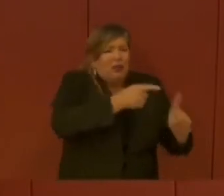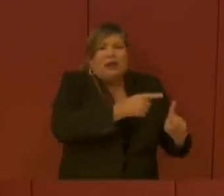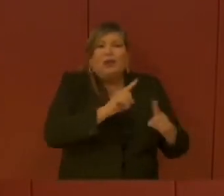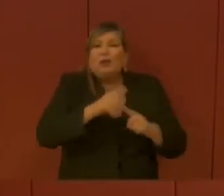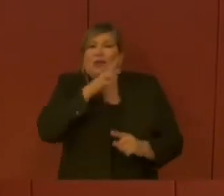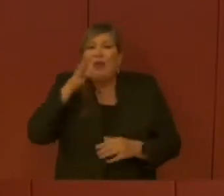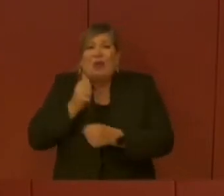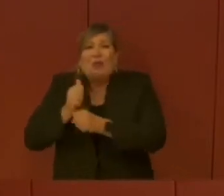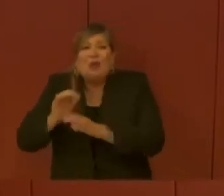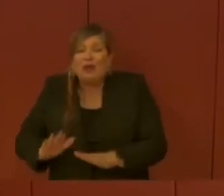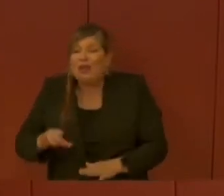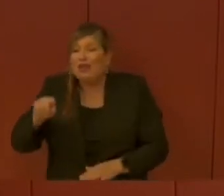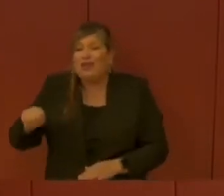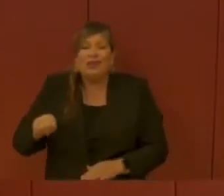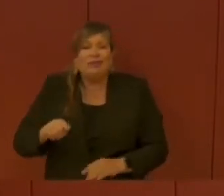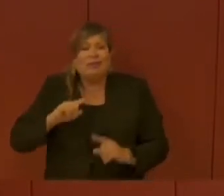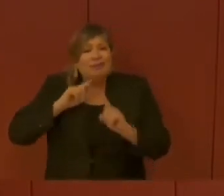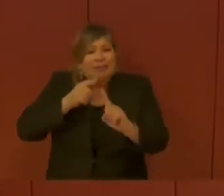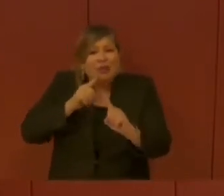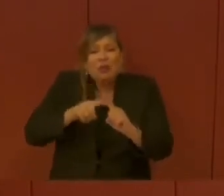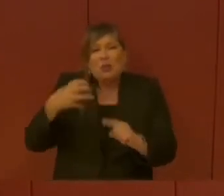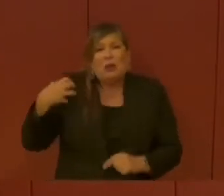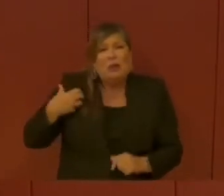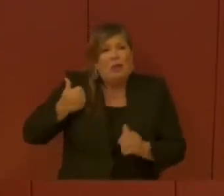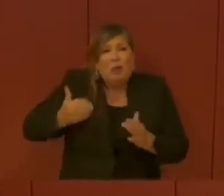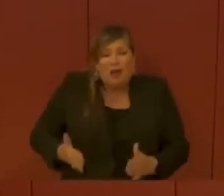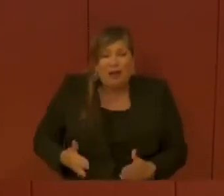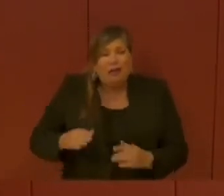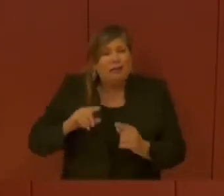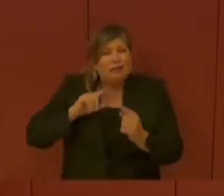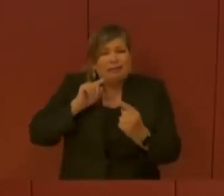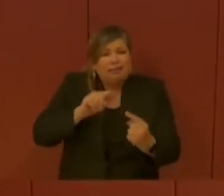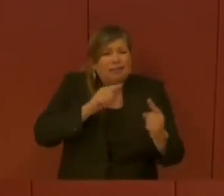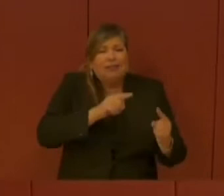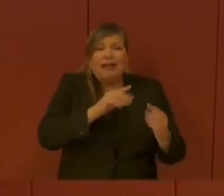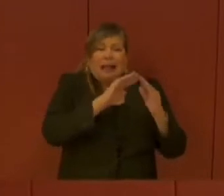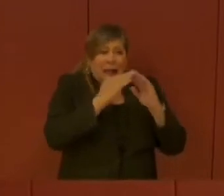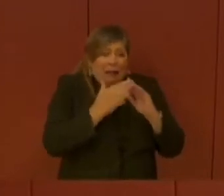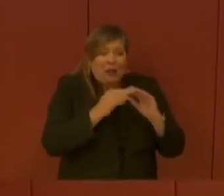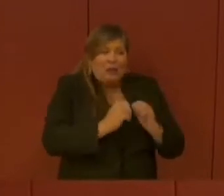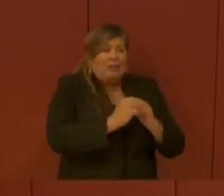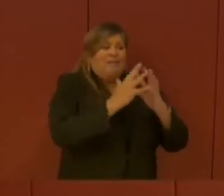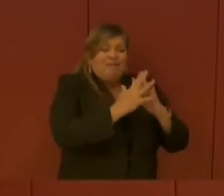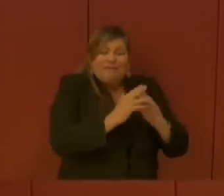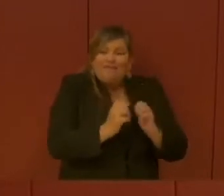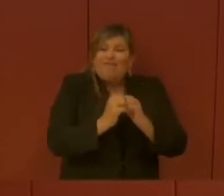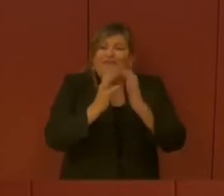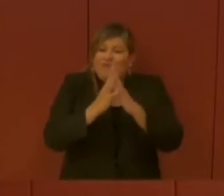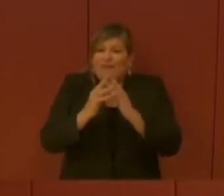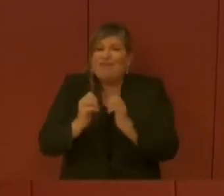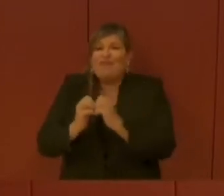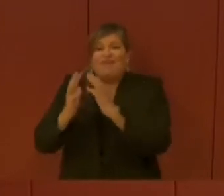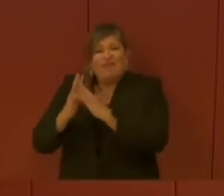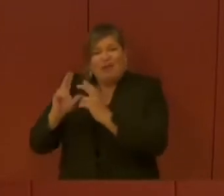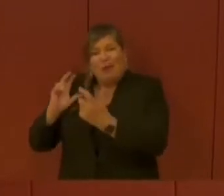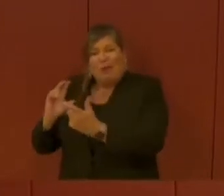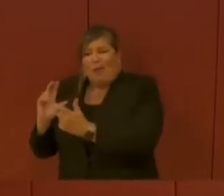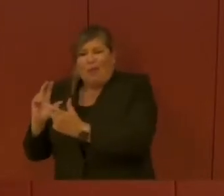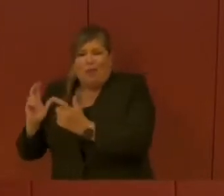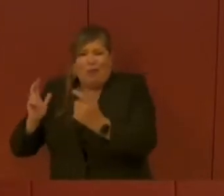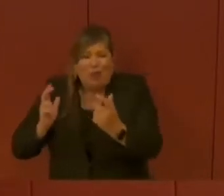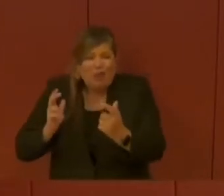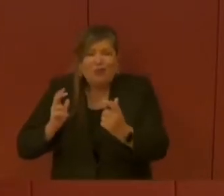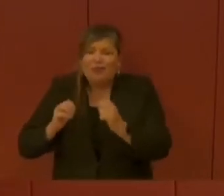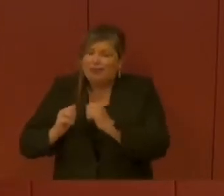employers, you know, community by community, district by district, pop-up site by pop-up site, mobile site by mobile site, OptumServe site